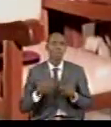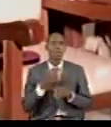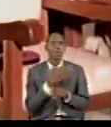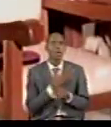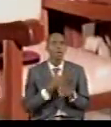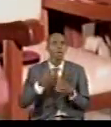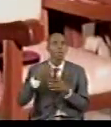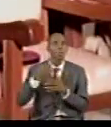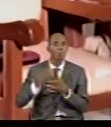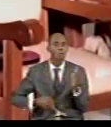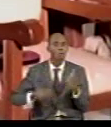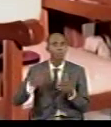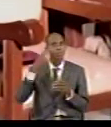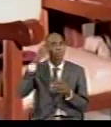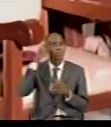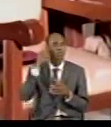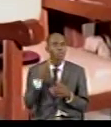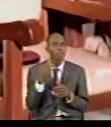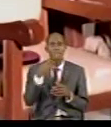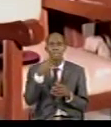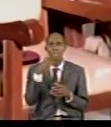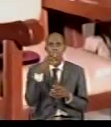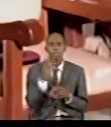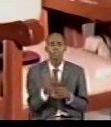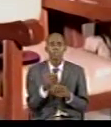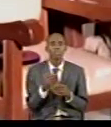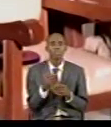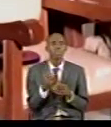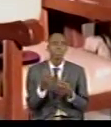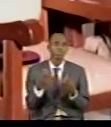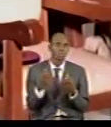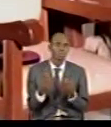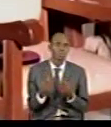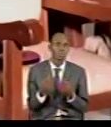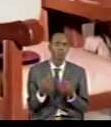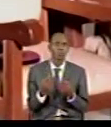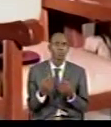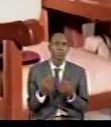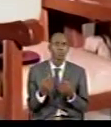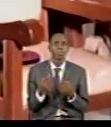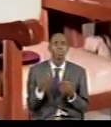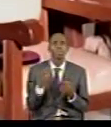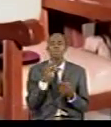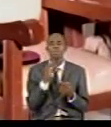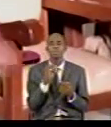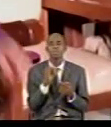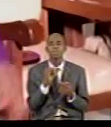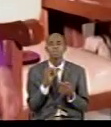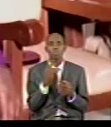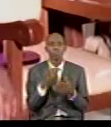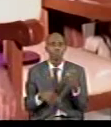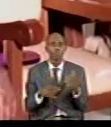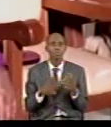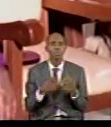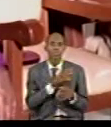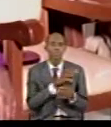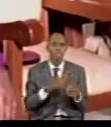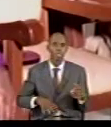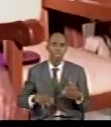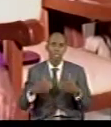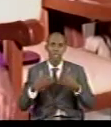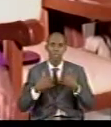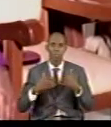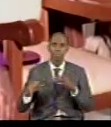what Moses says comes above what Christ has done, what